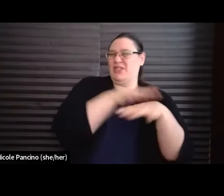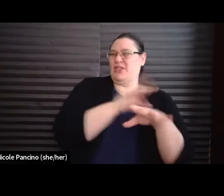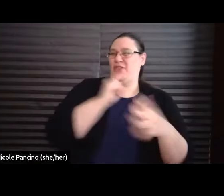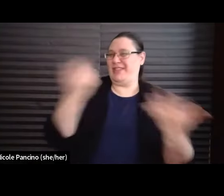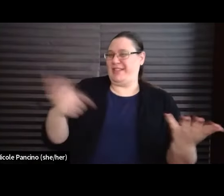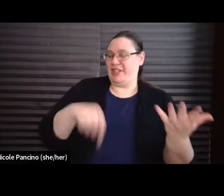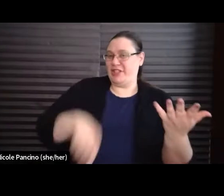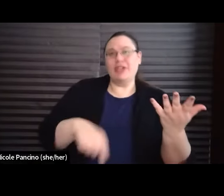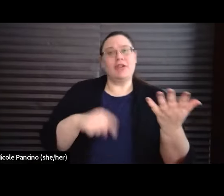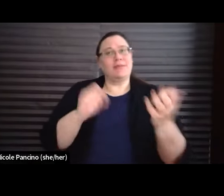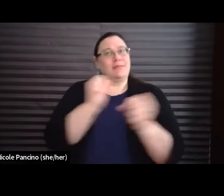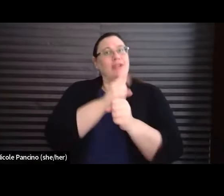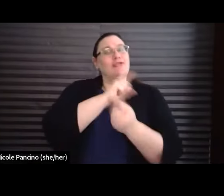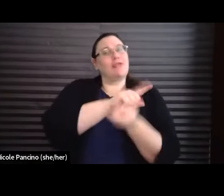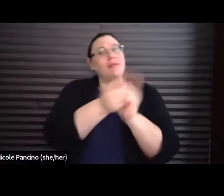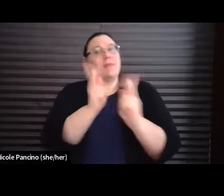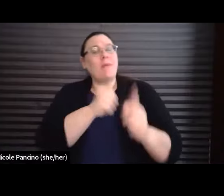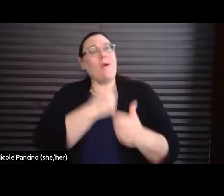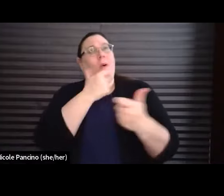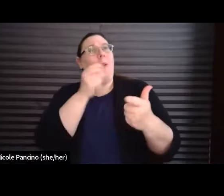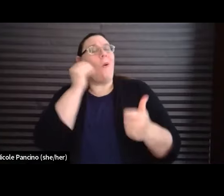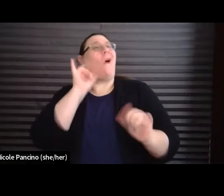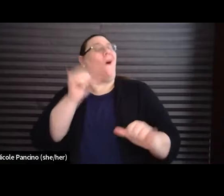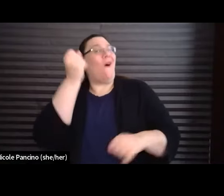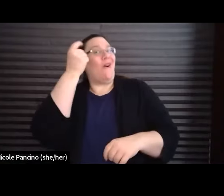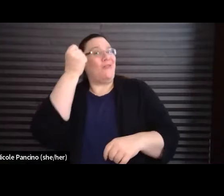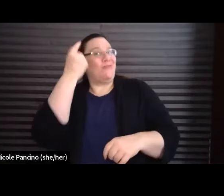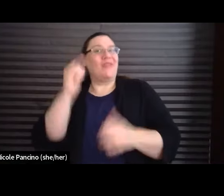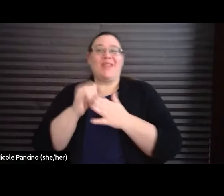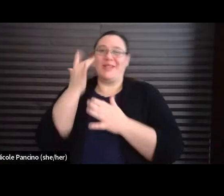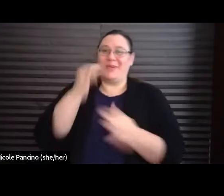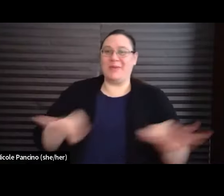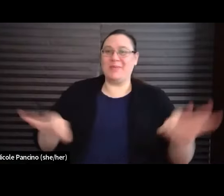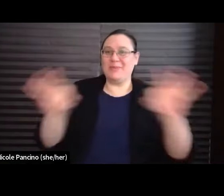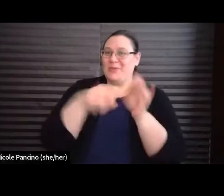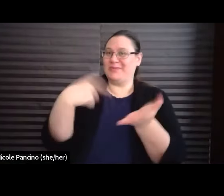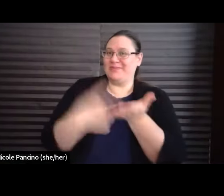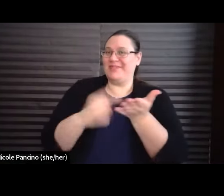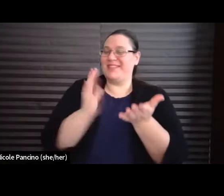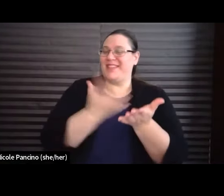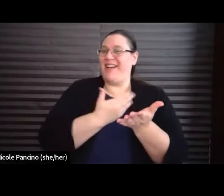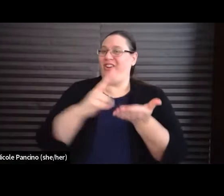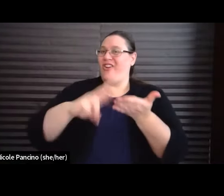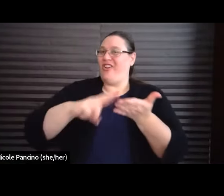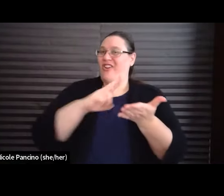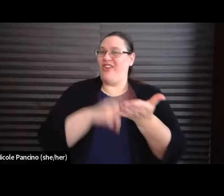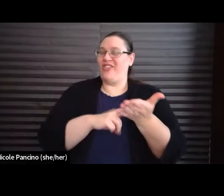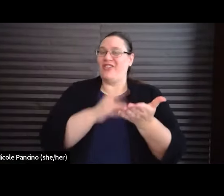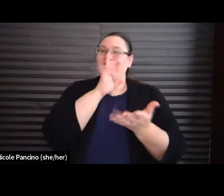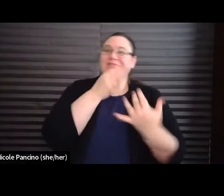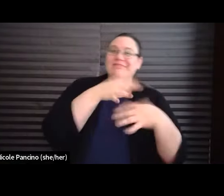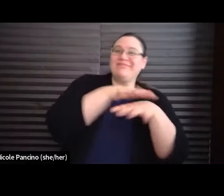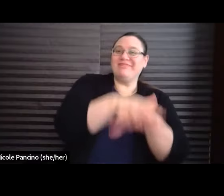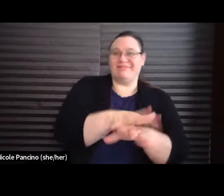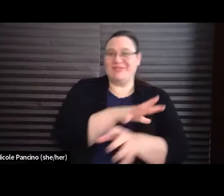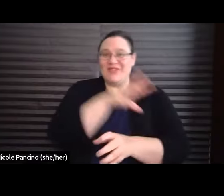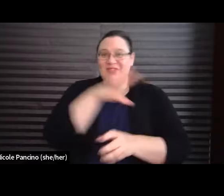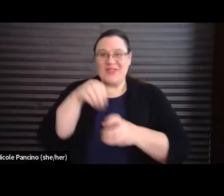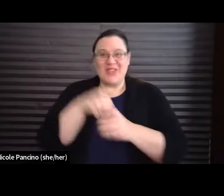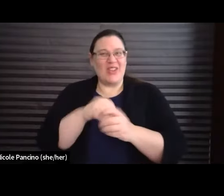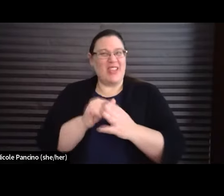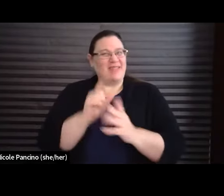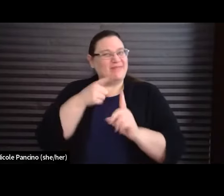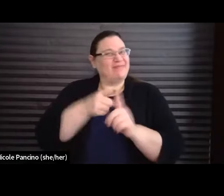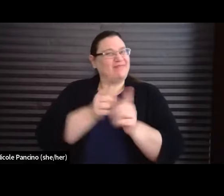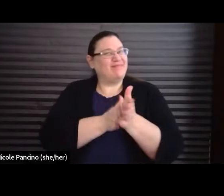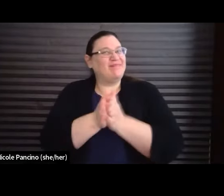where SAG-AFTRA members and our dubbing contracts come into play. And this is something that is particularly a passion of mine, as I have had the